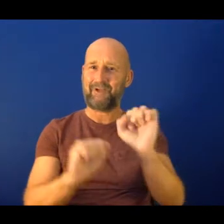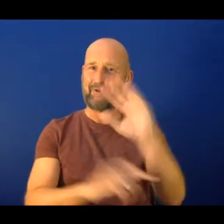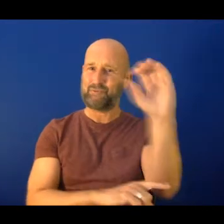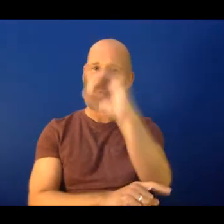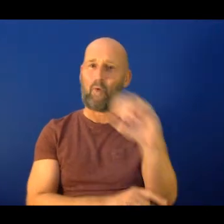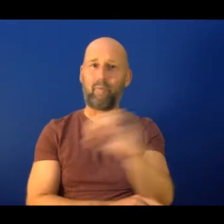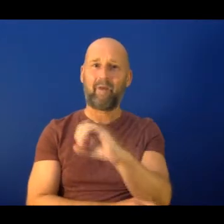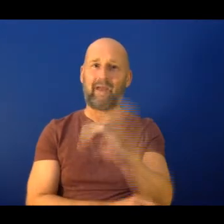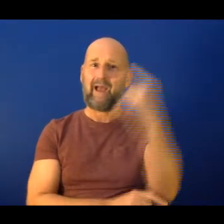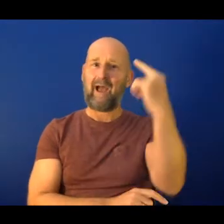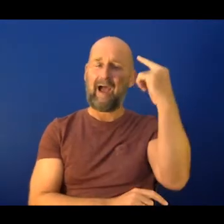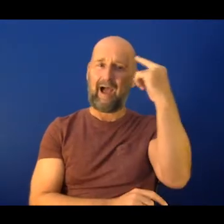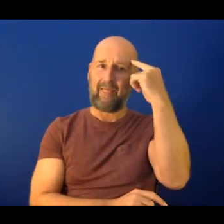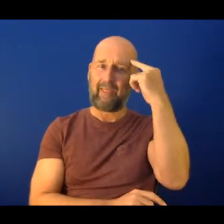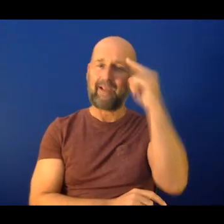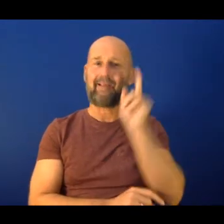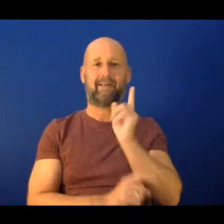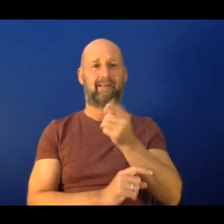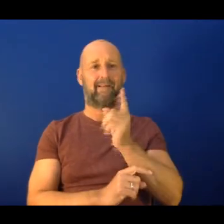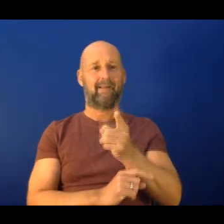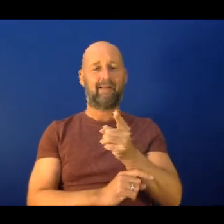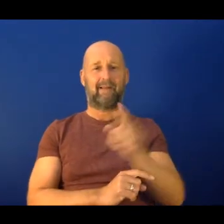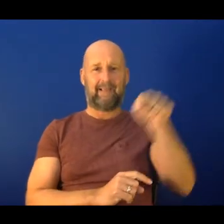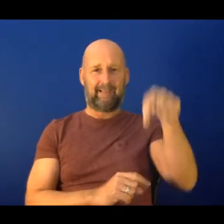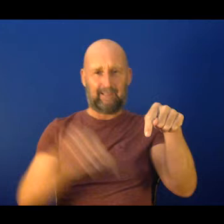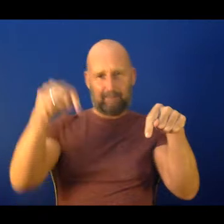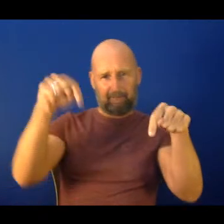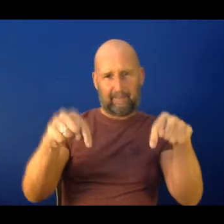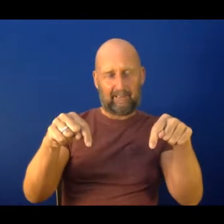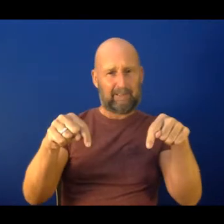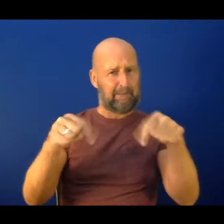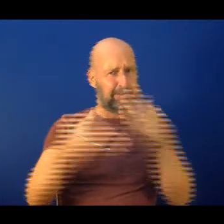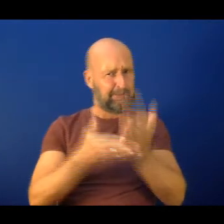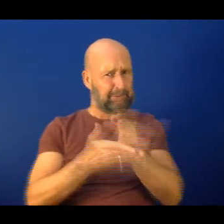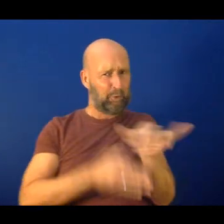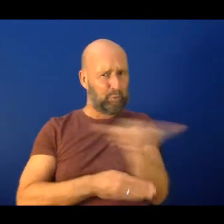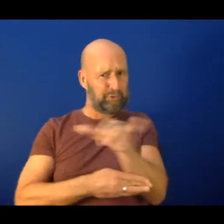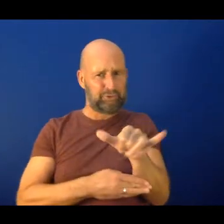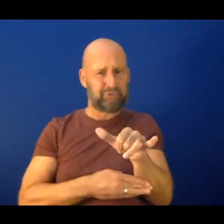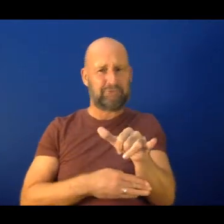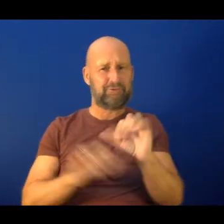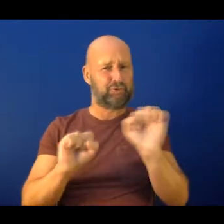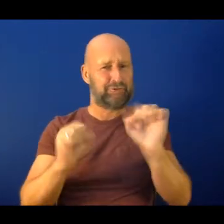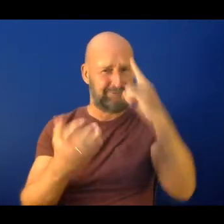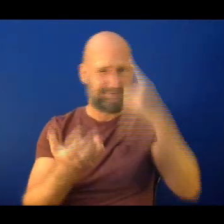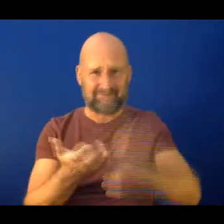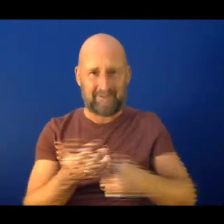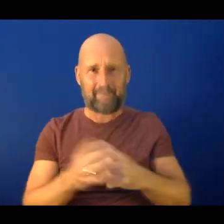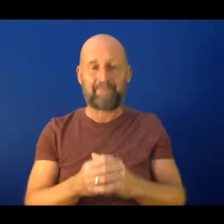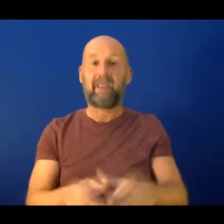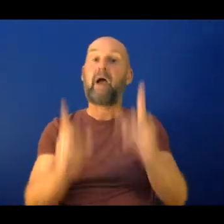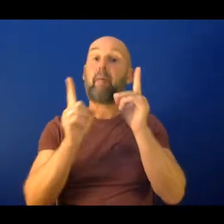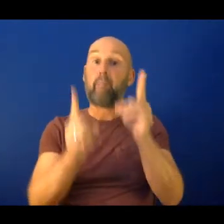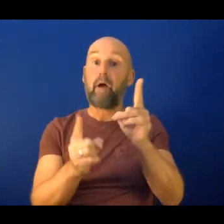I think there is a keystroke combination, but as I say, I haven't quite worked it out yet. But